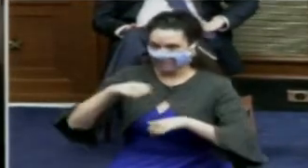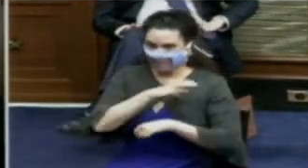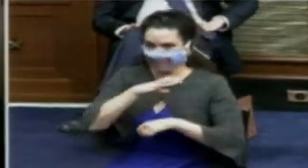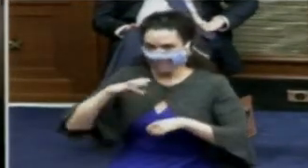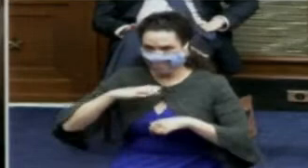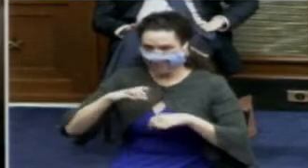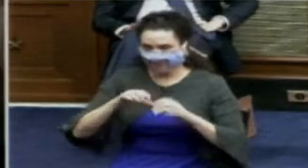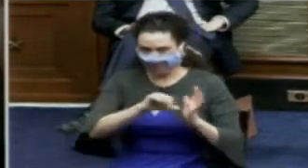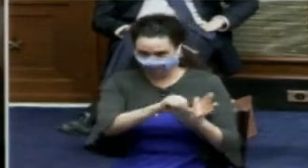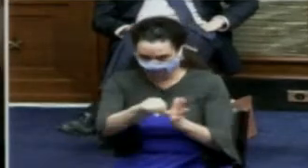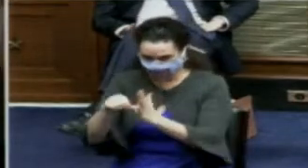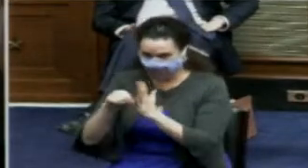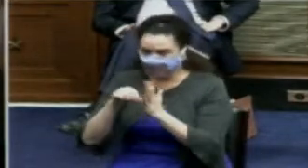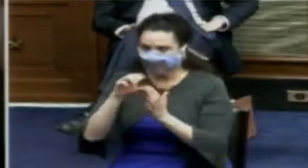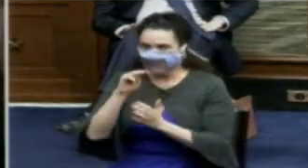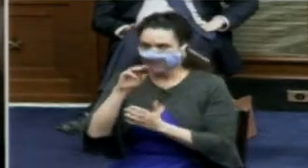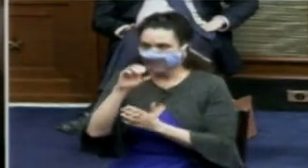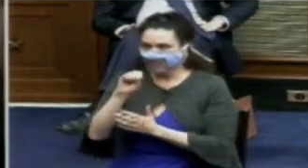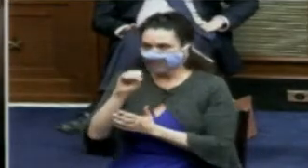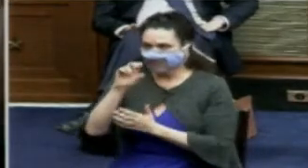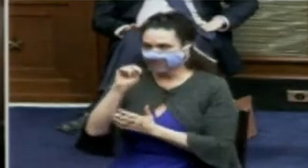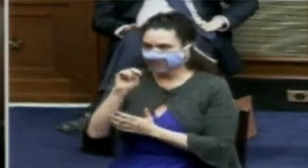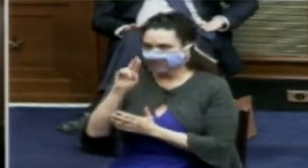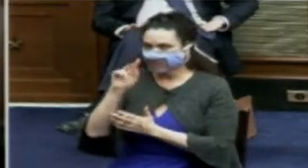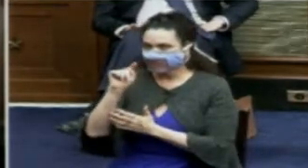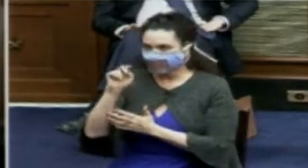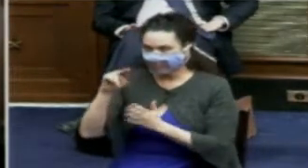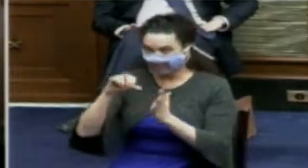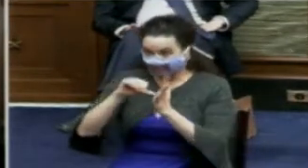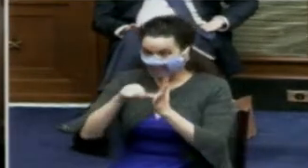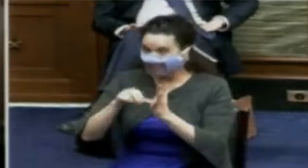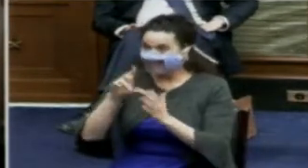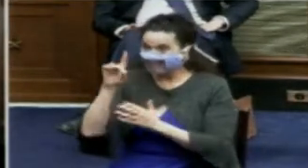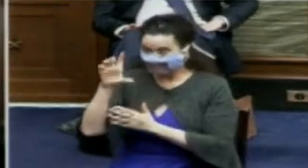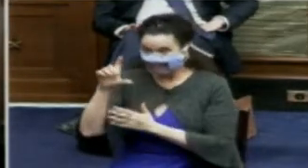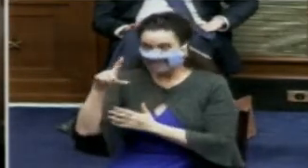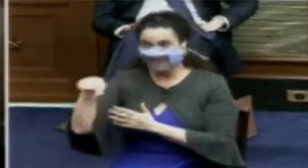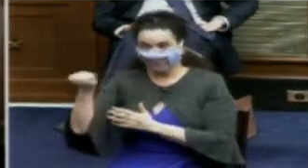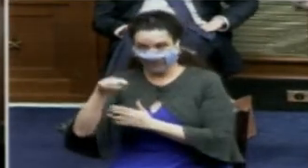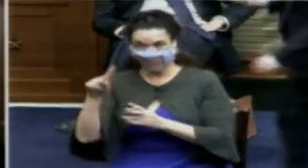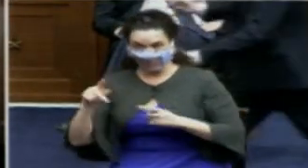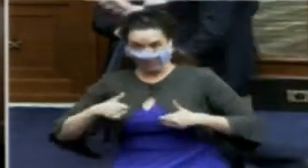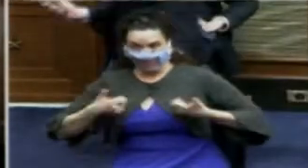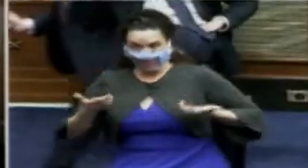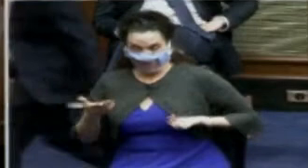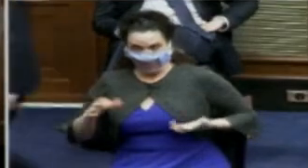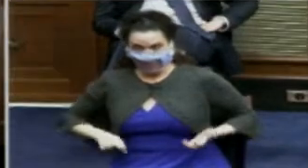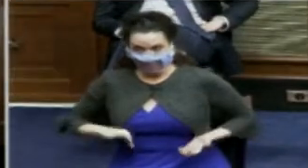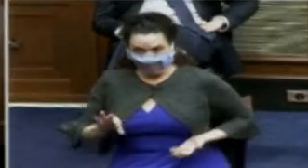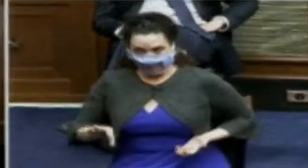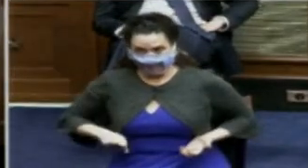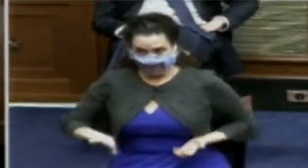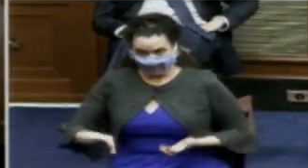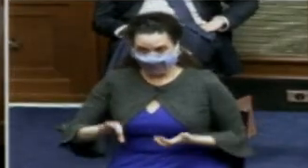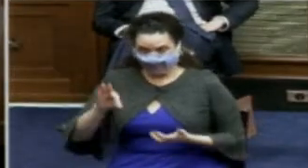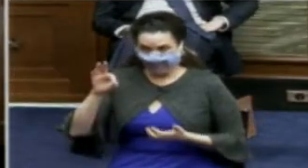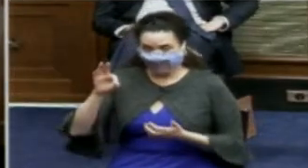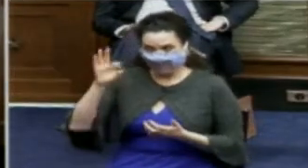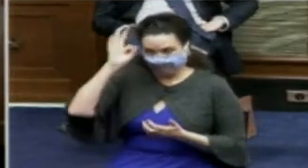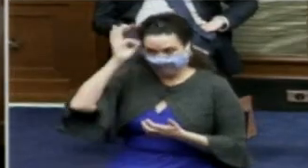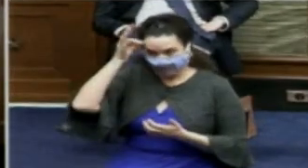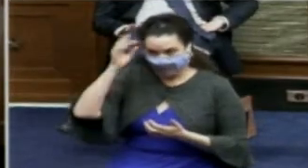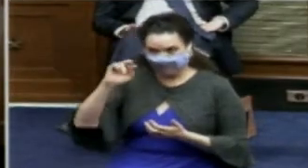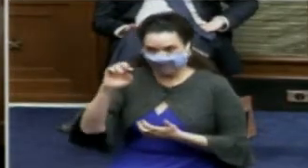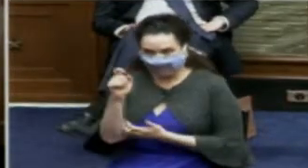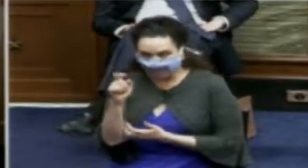pointed out, DC residents do pay federal taxes, which contributes to fund our military operations. They register for